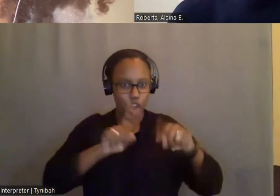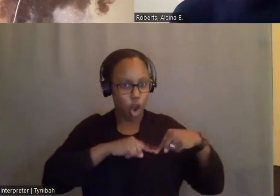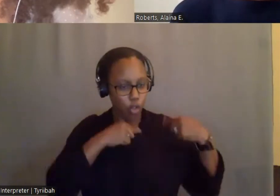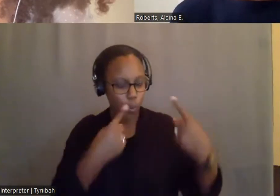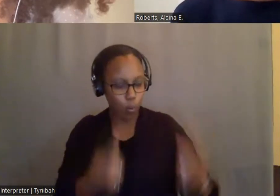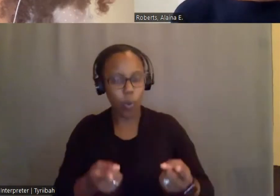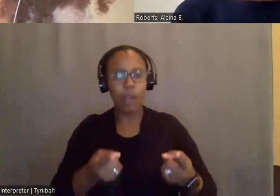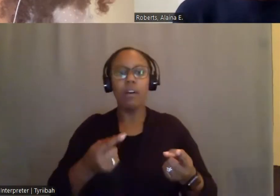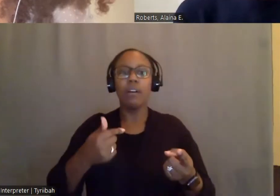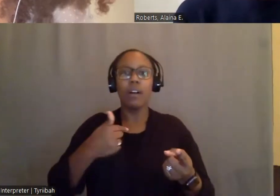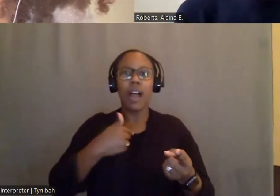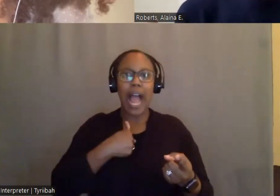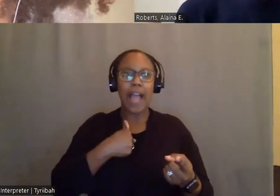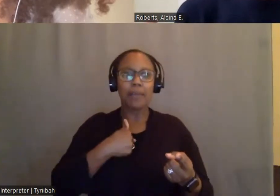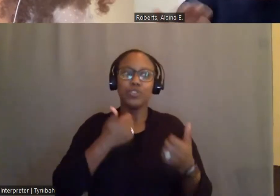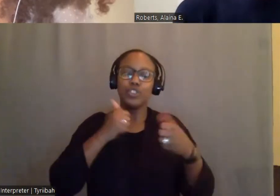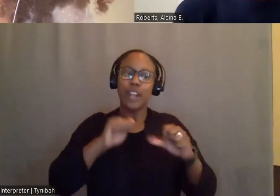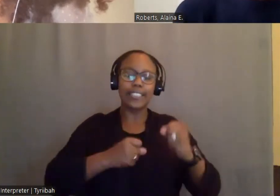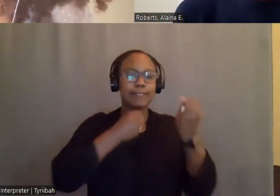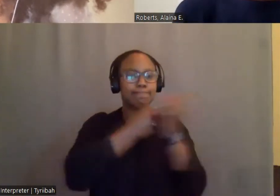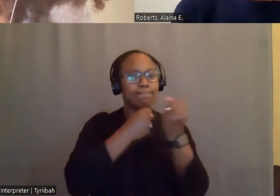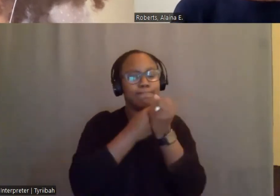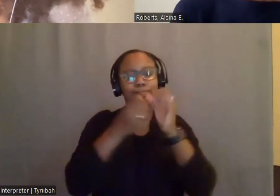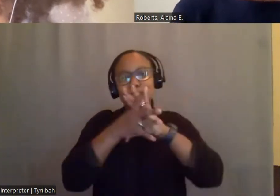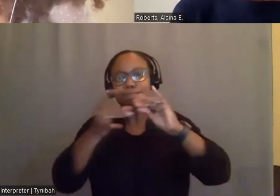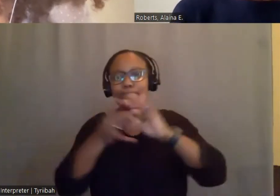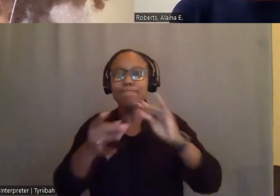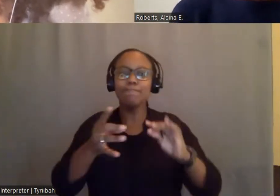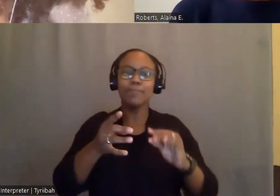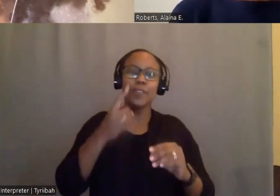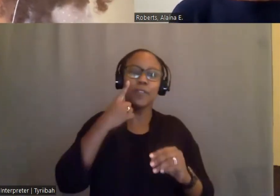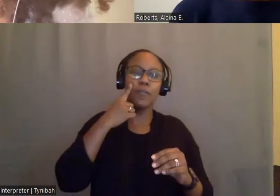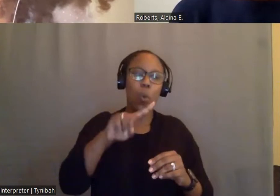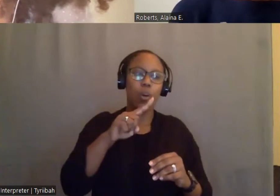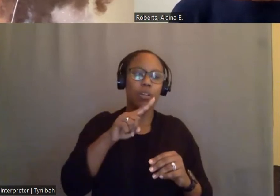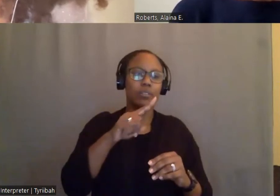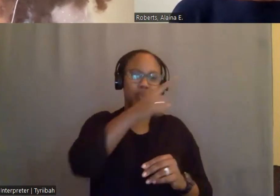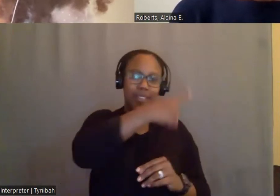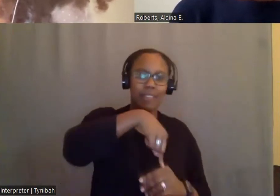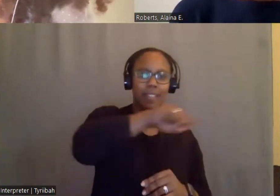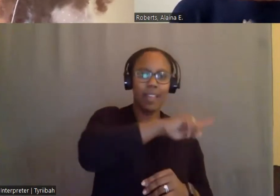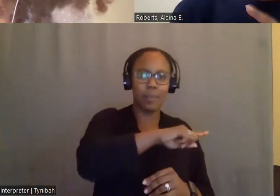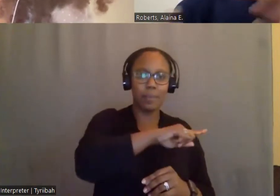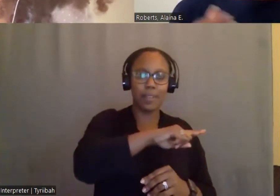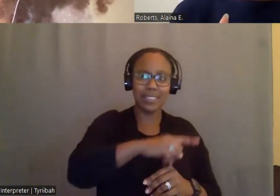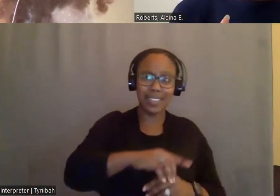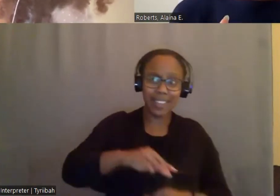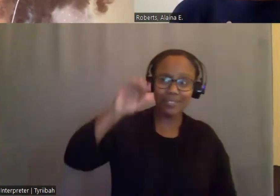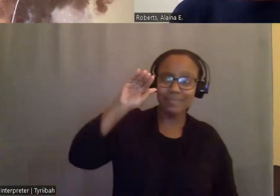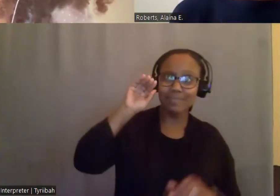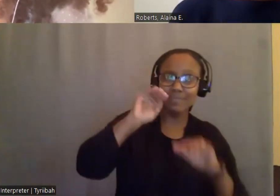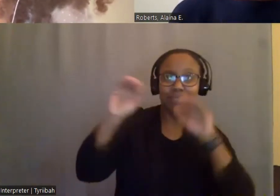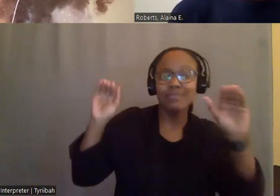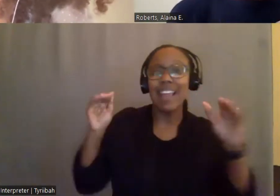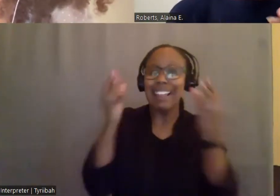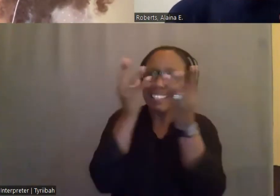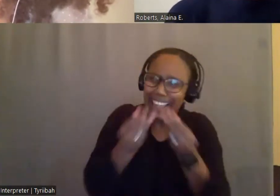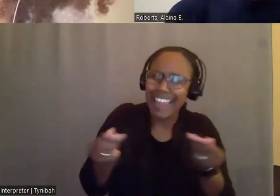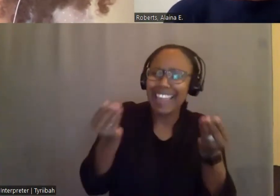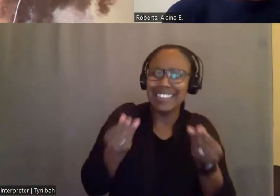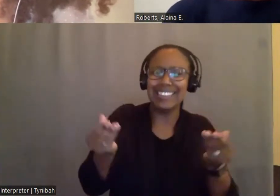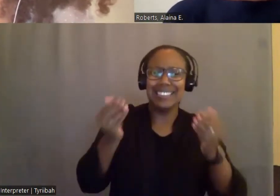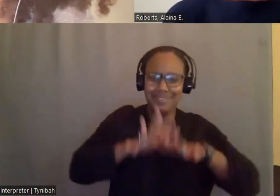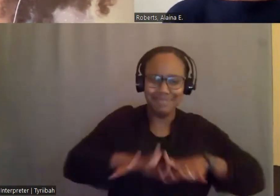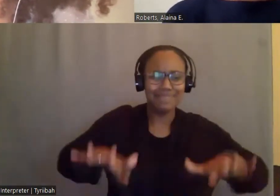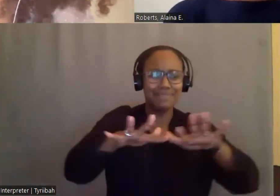for these people and say that, you know, land was important to them. And so this land for